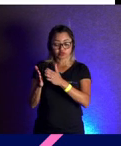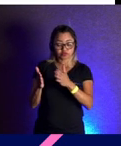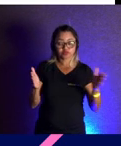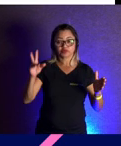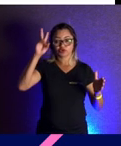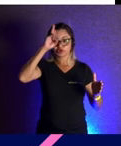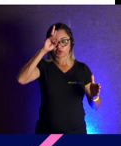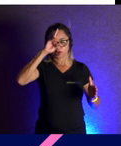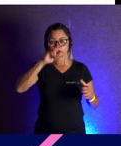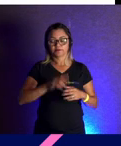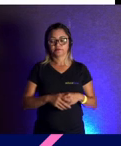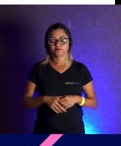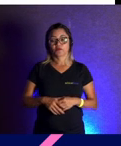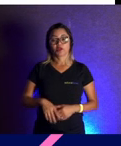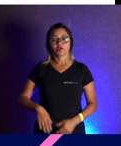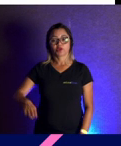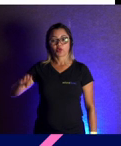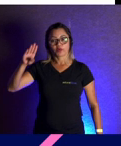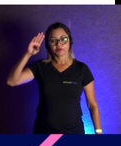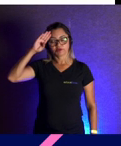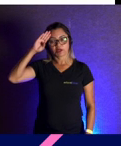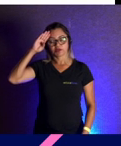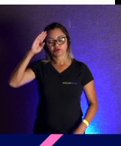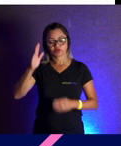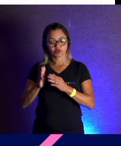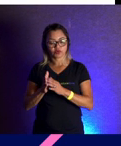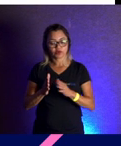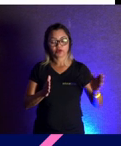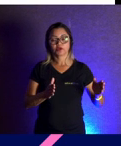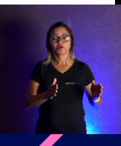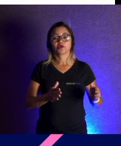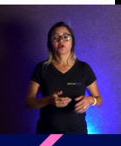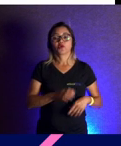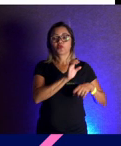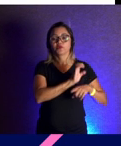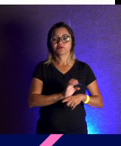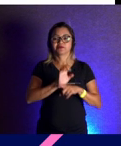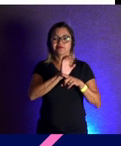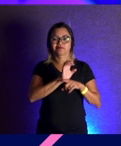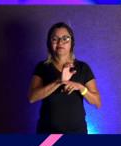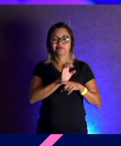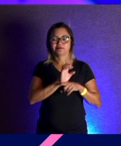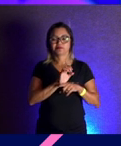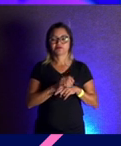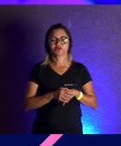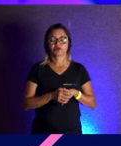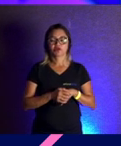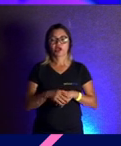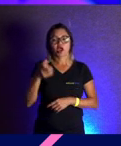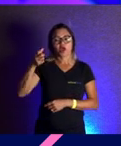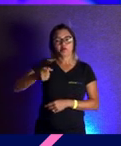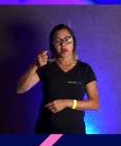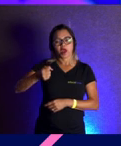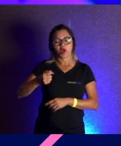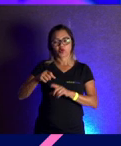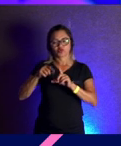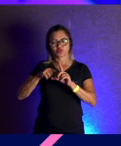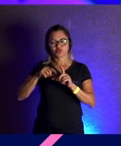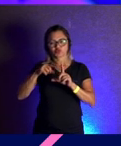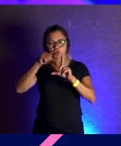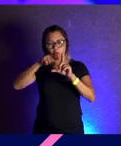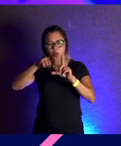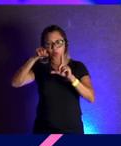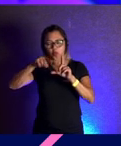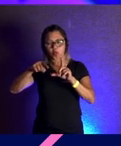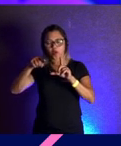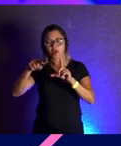state, if we just look at the white circle, we would be wrong. We would misunderstand. We